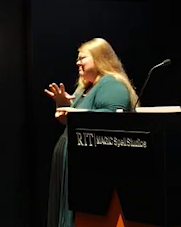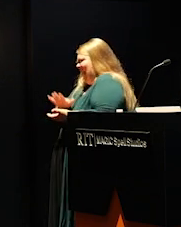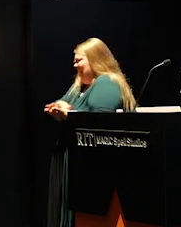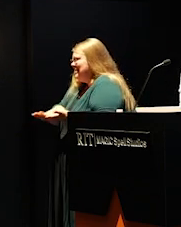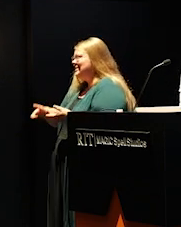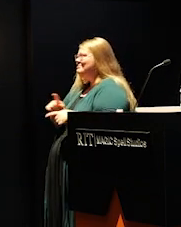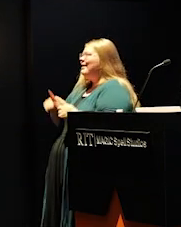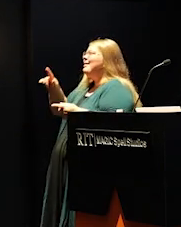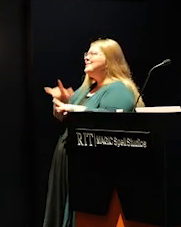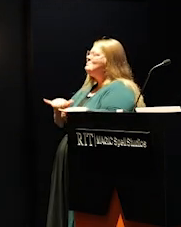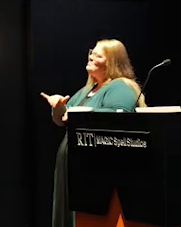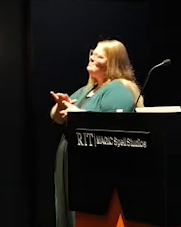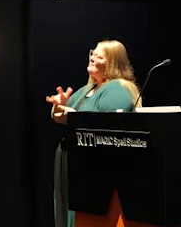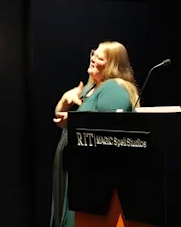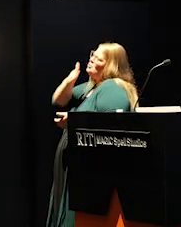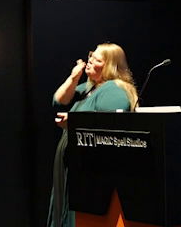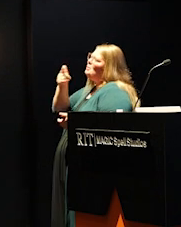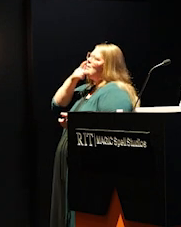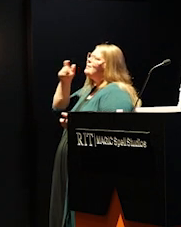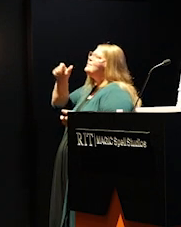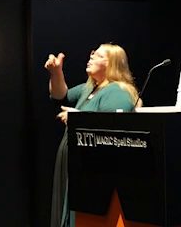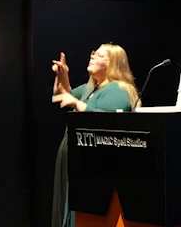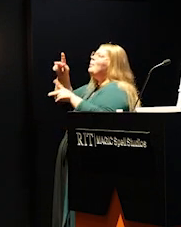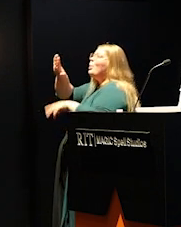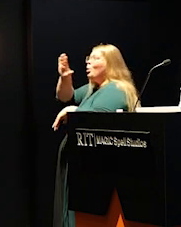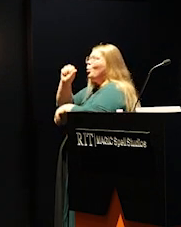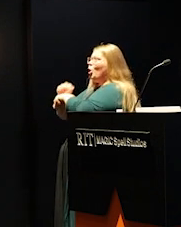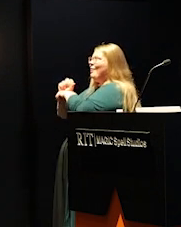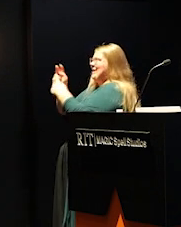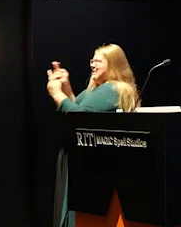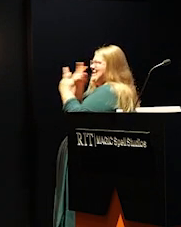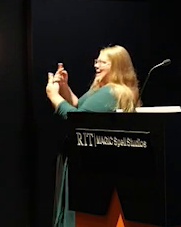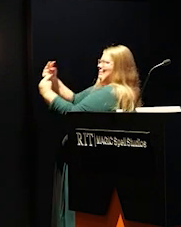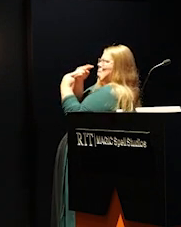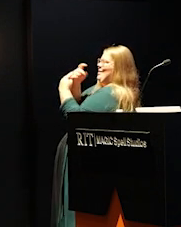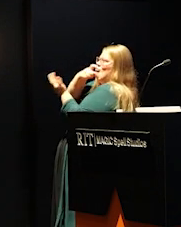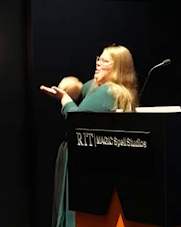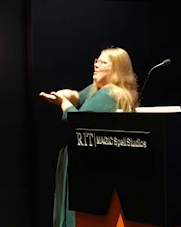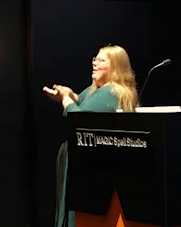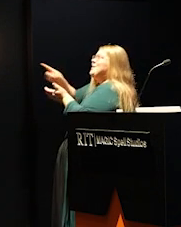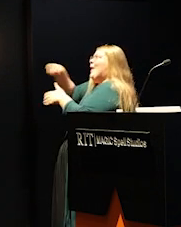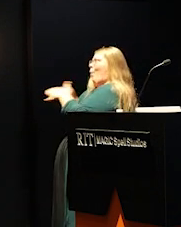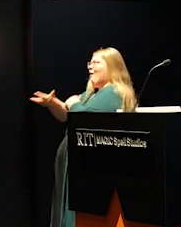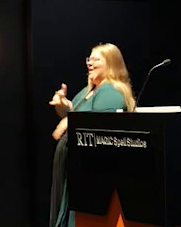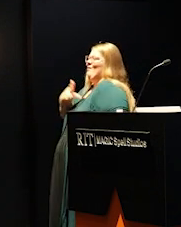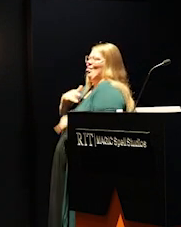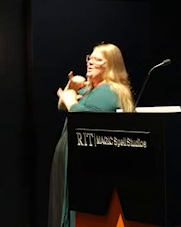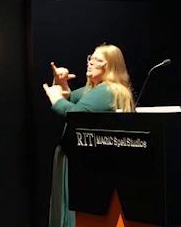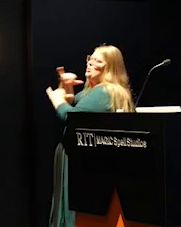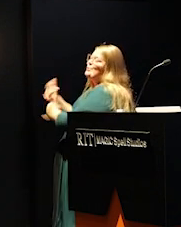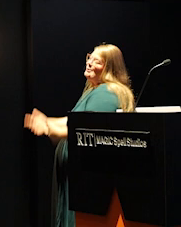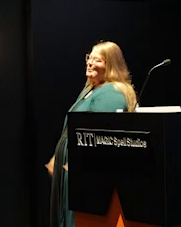it's nice to have that validation and know what you're doing, and all that work means something. That feeling means something to other people. But